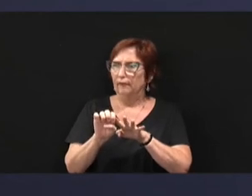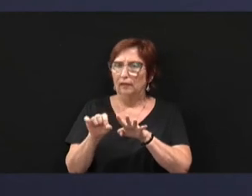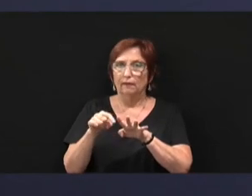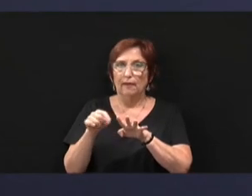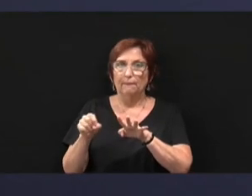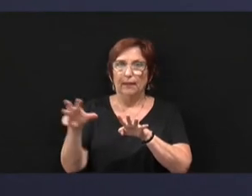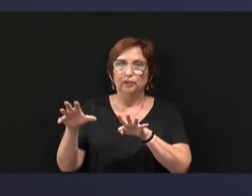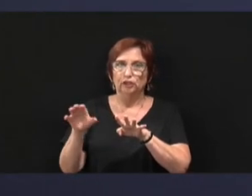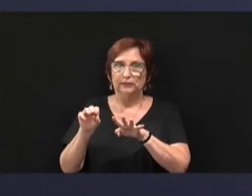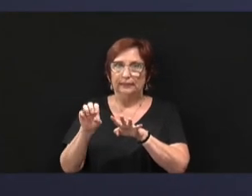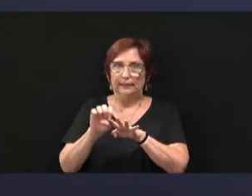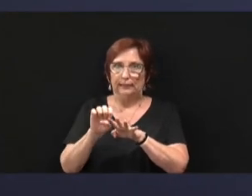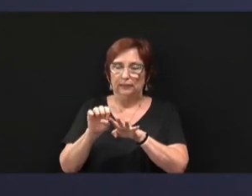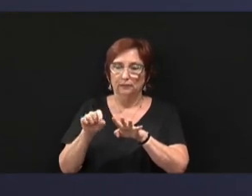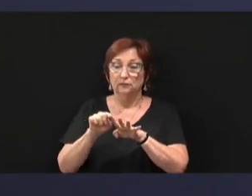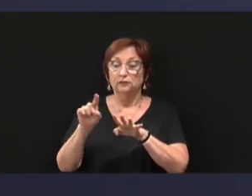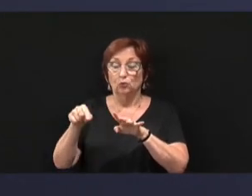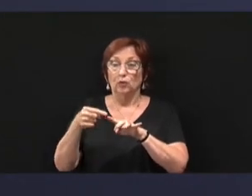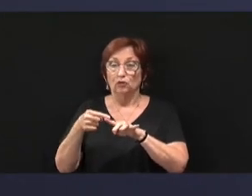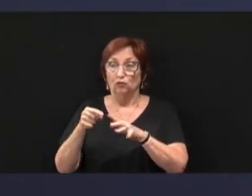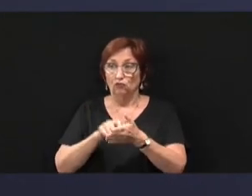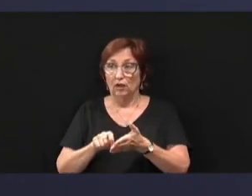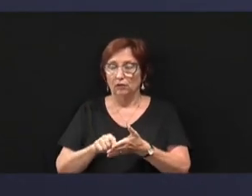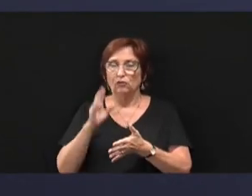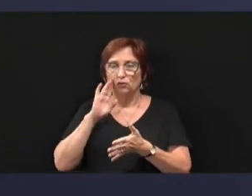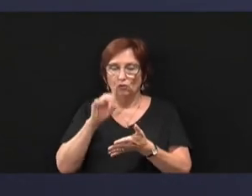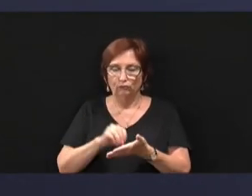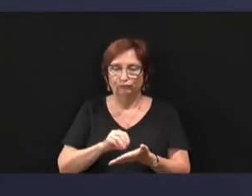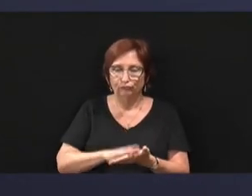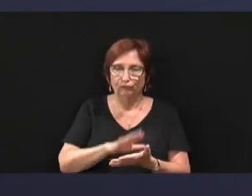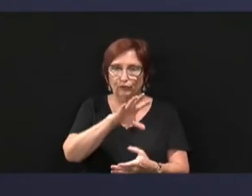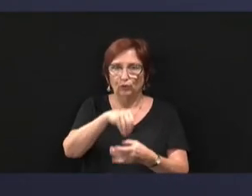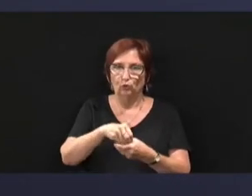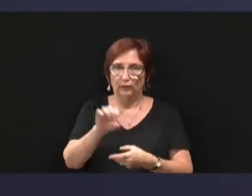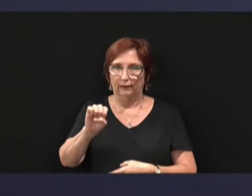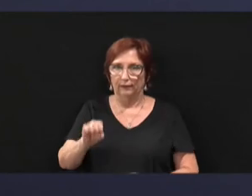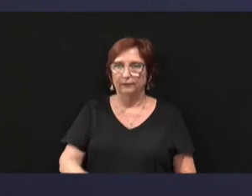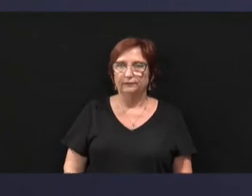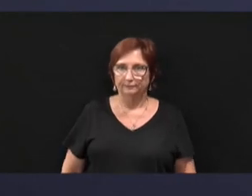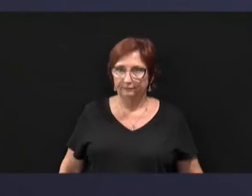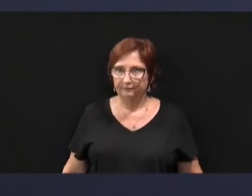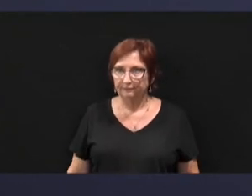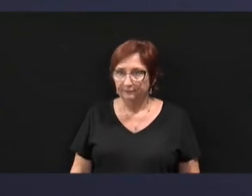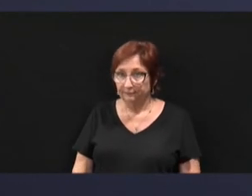when you write it then, you know to put the E down. Okay.